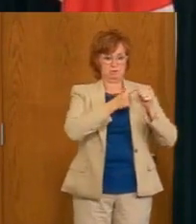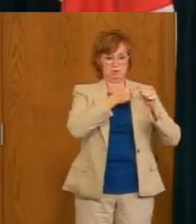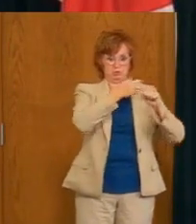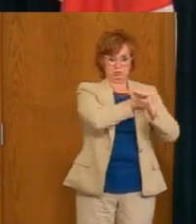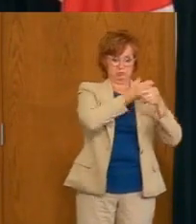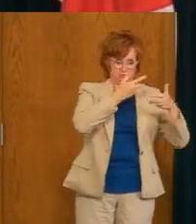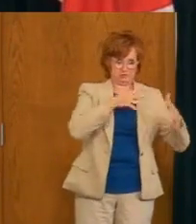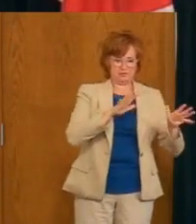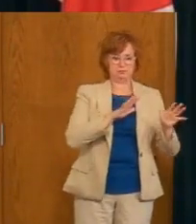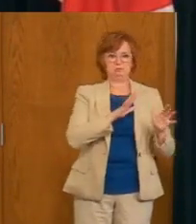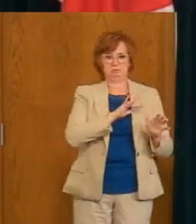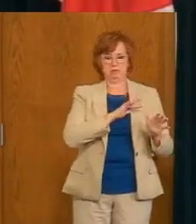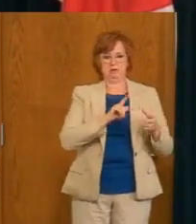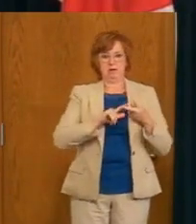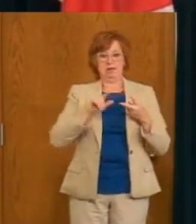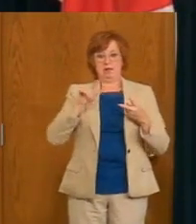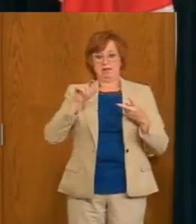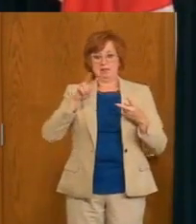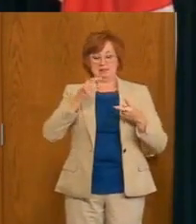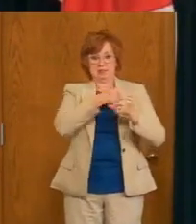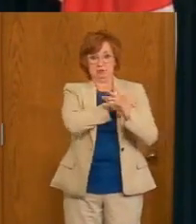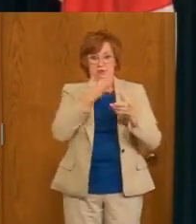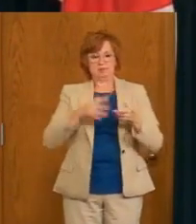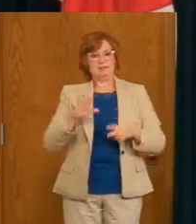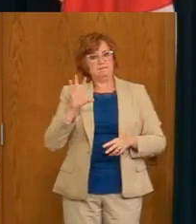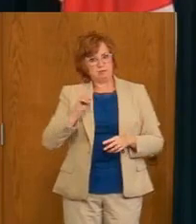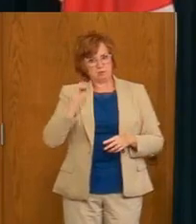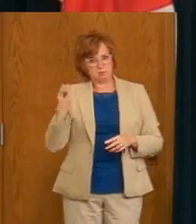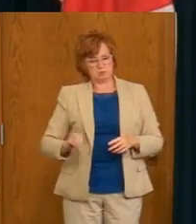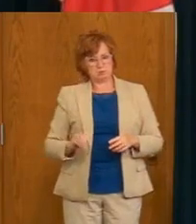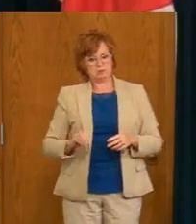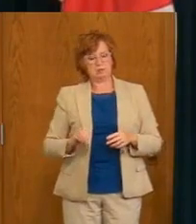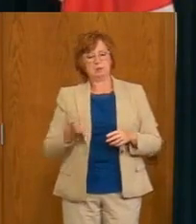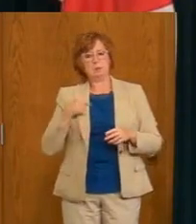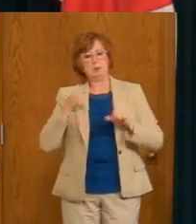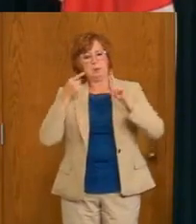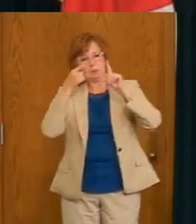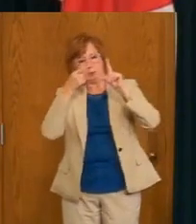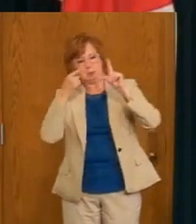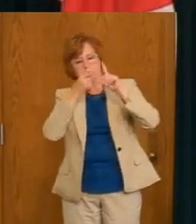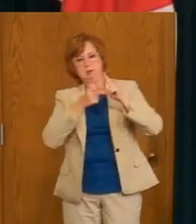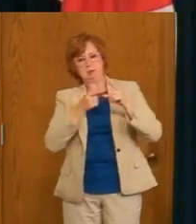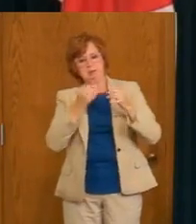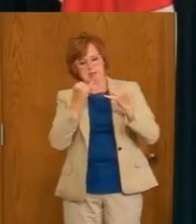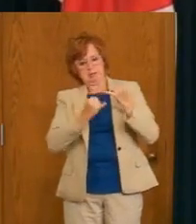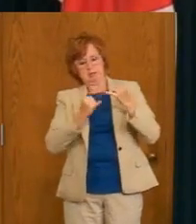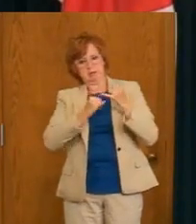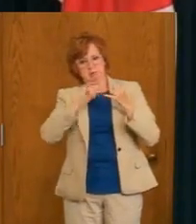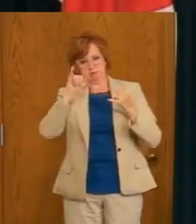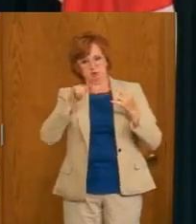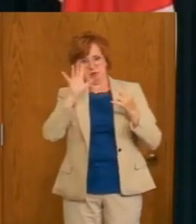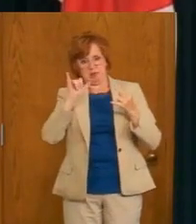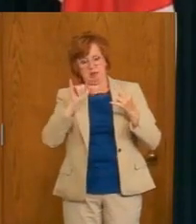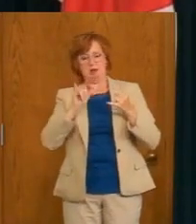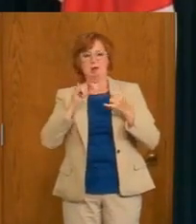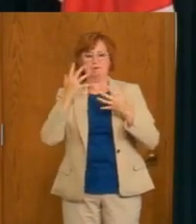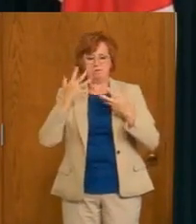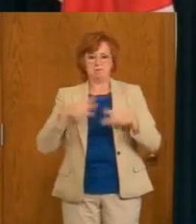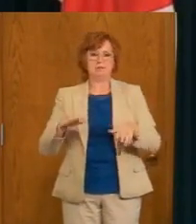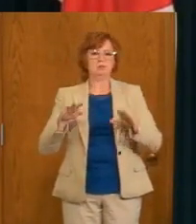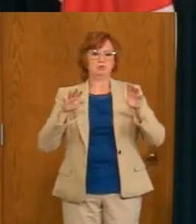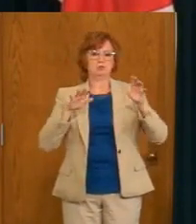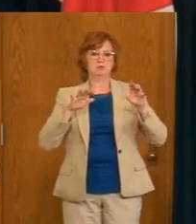likely to be unvaccinated, maybe doing more indoors or outdoors. So that will continue, at lower rates over the summer. Maybe it